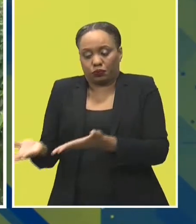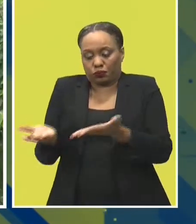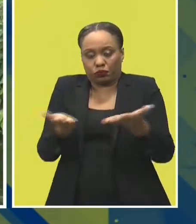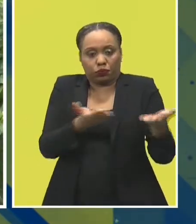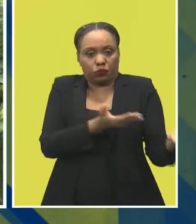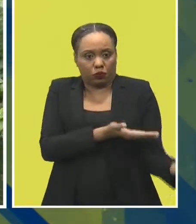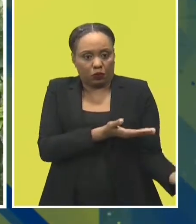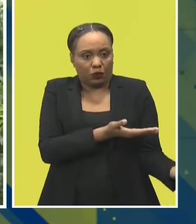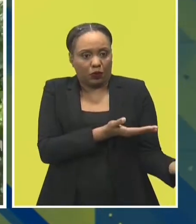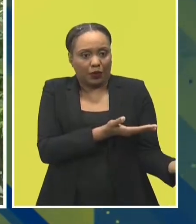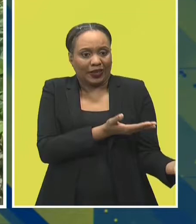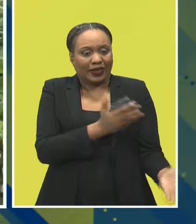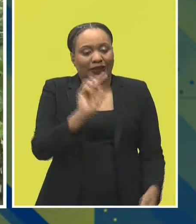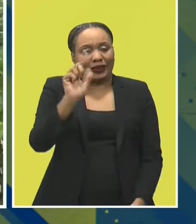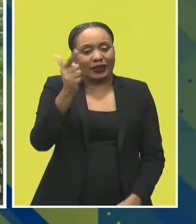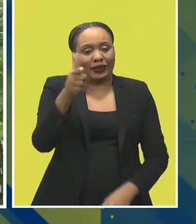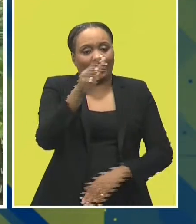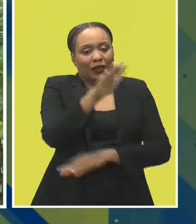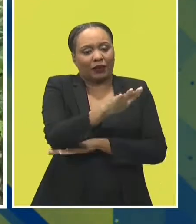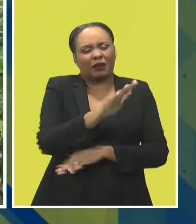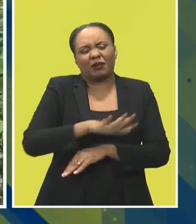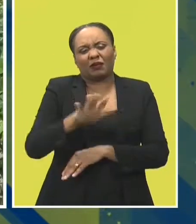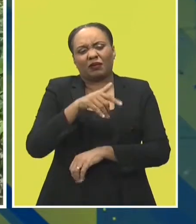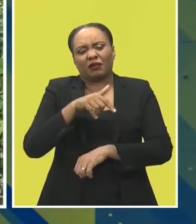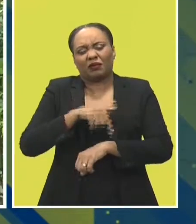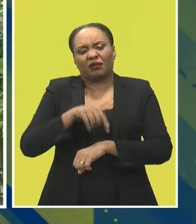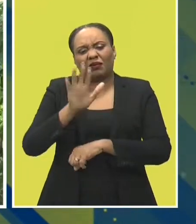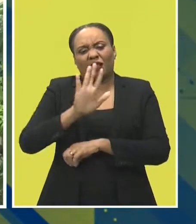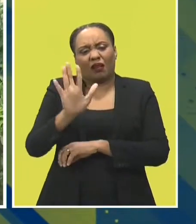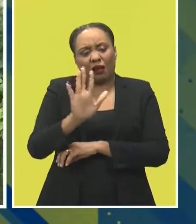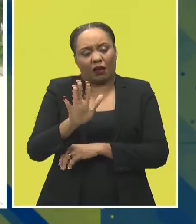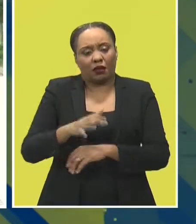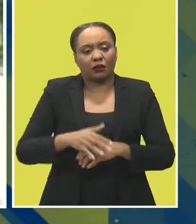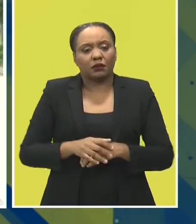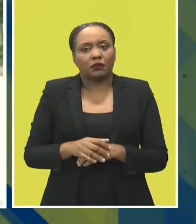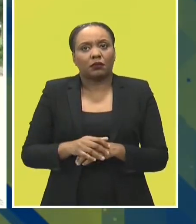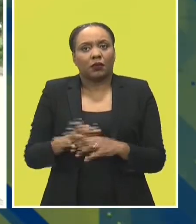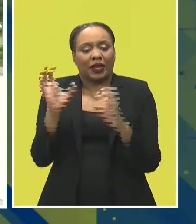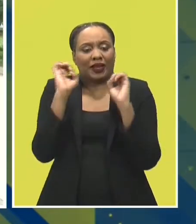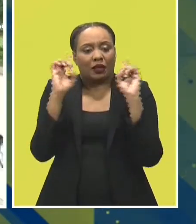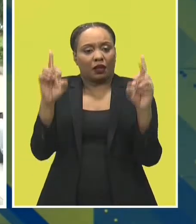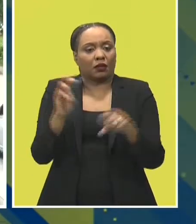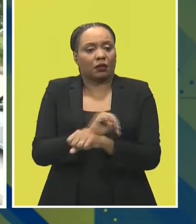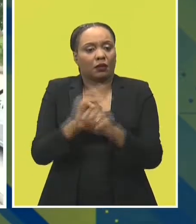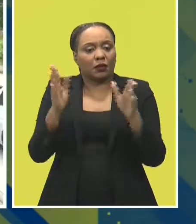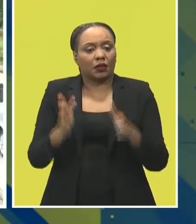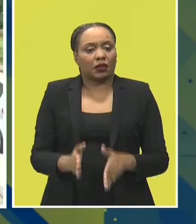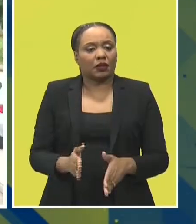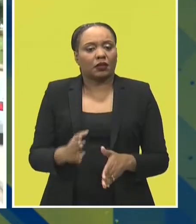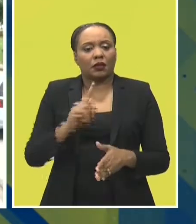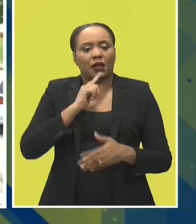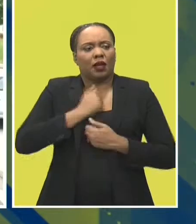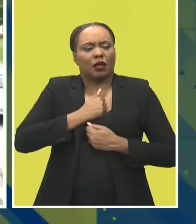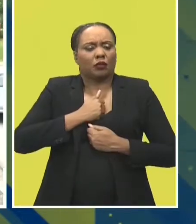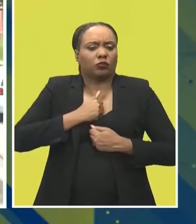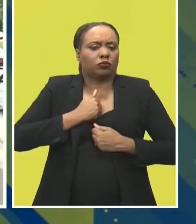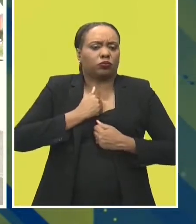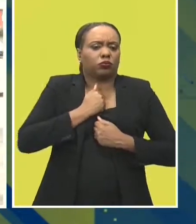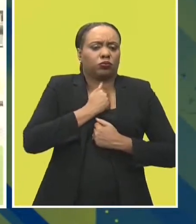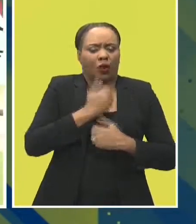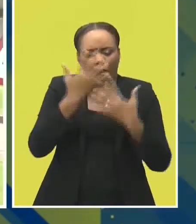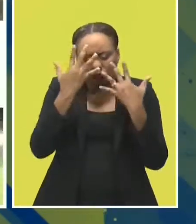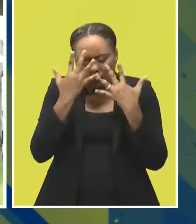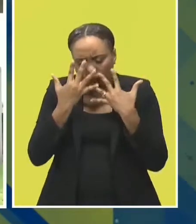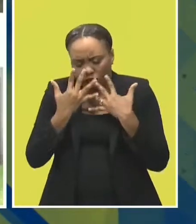school compound later in the afternoon, sometime around 5. Education Minister Bradshaw has expressed